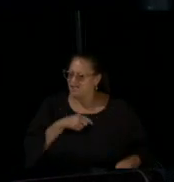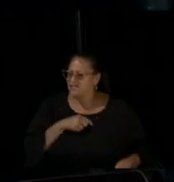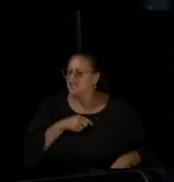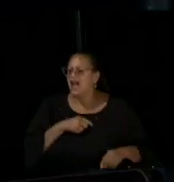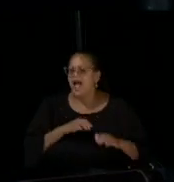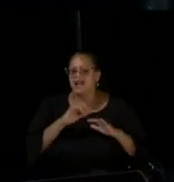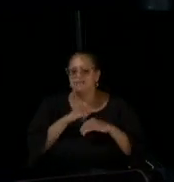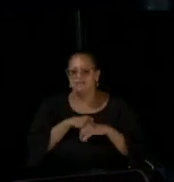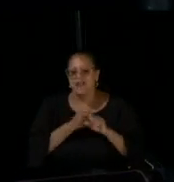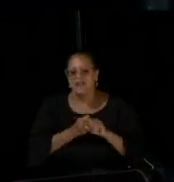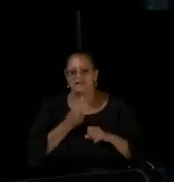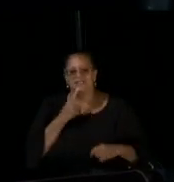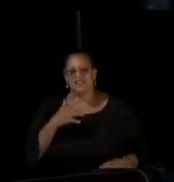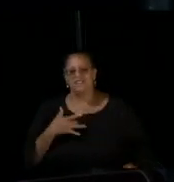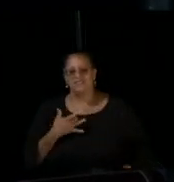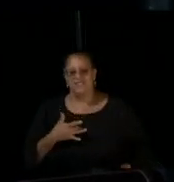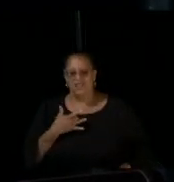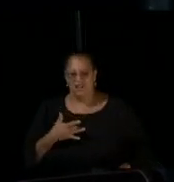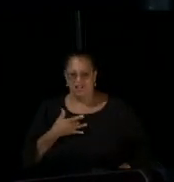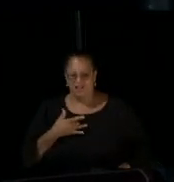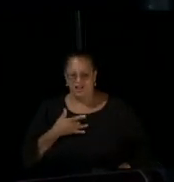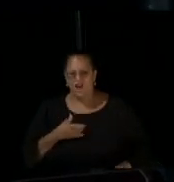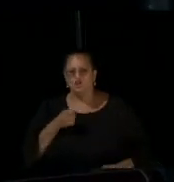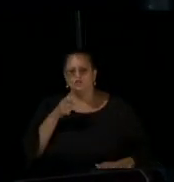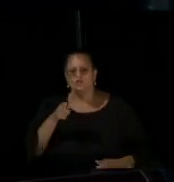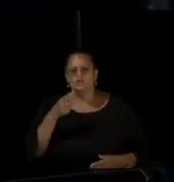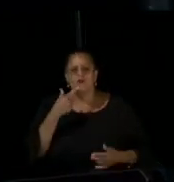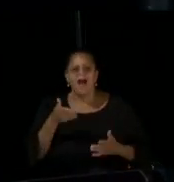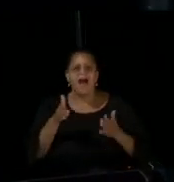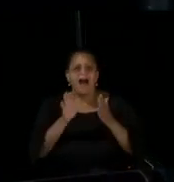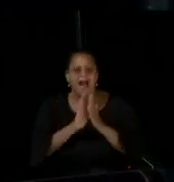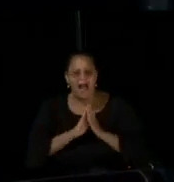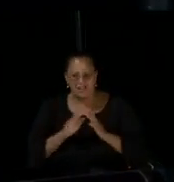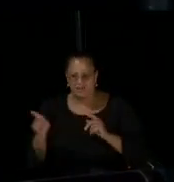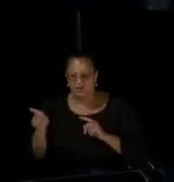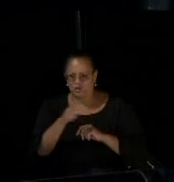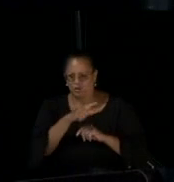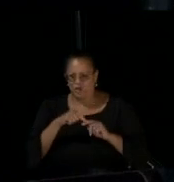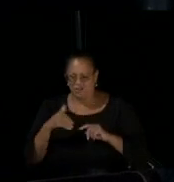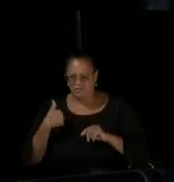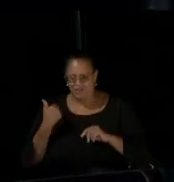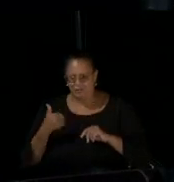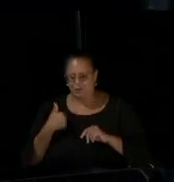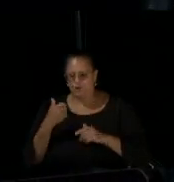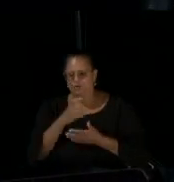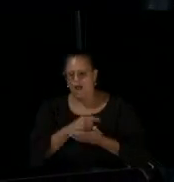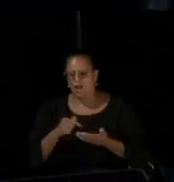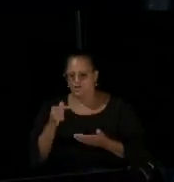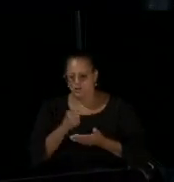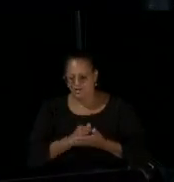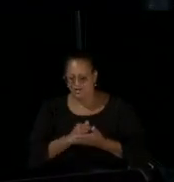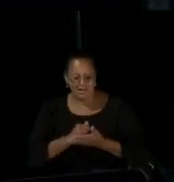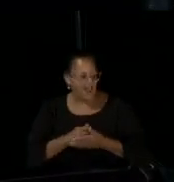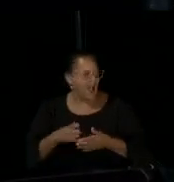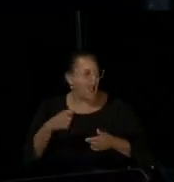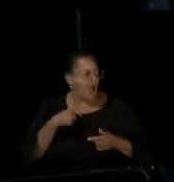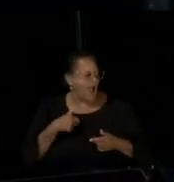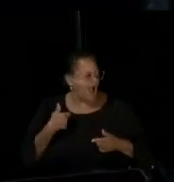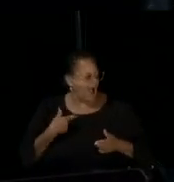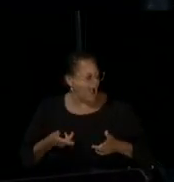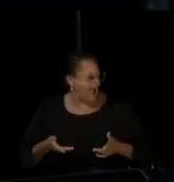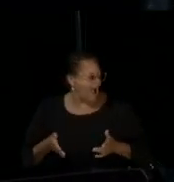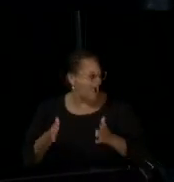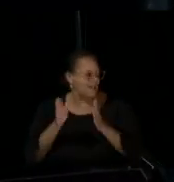made us feel. So I ask you, young people, you graduates, I ask you, how will